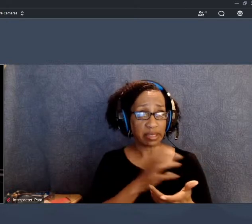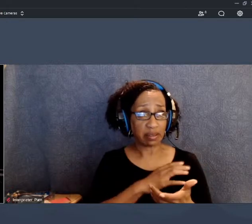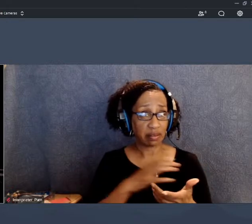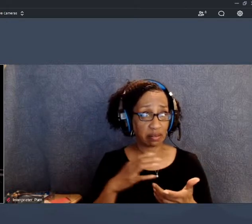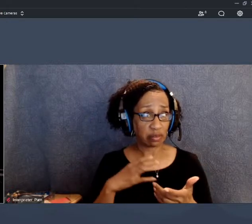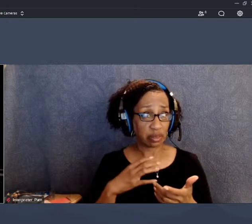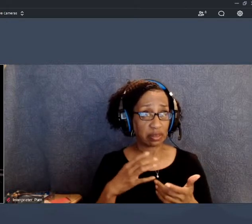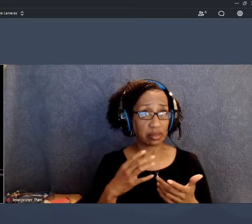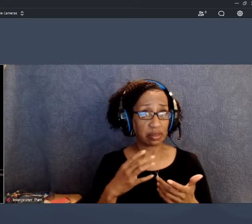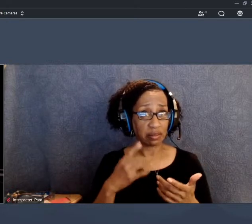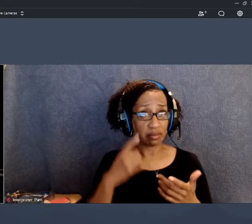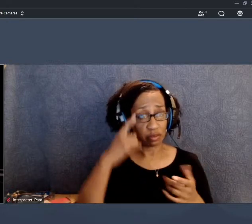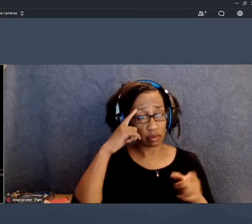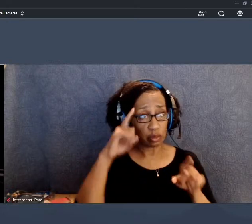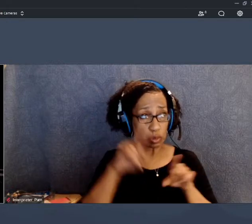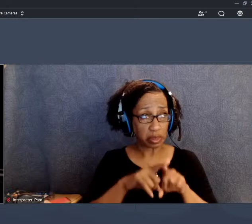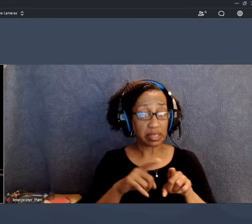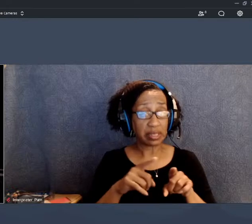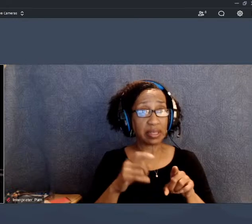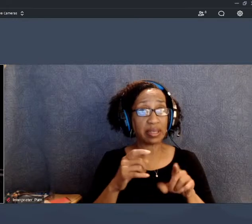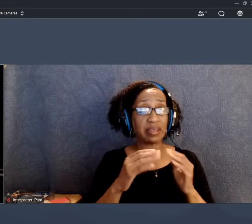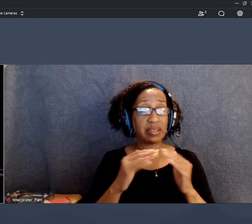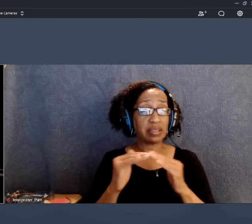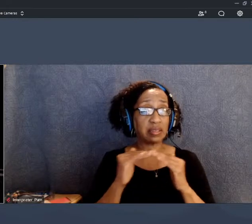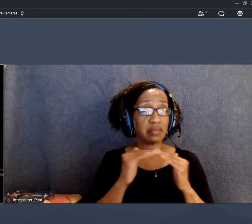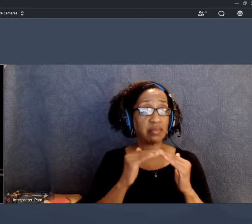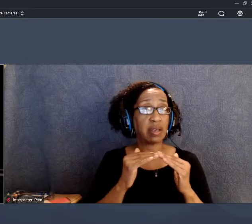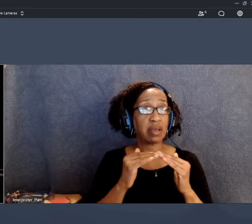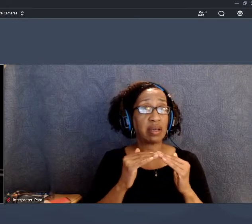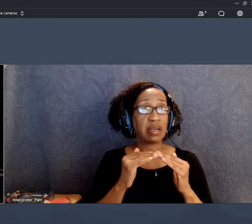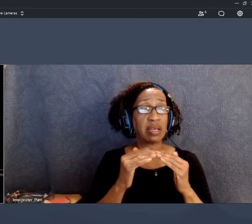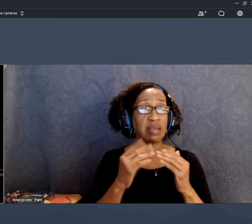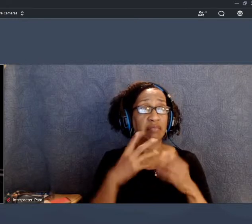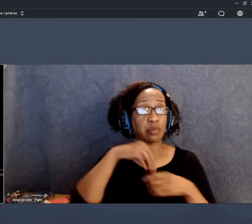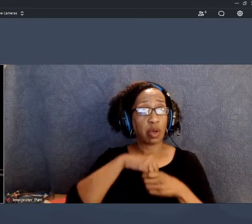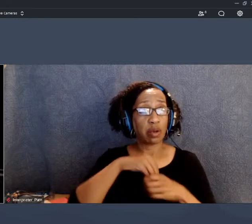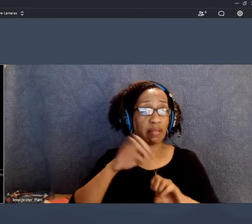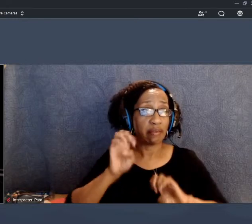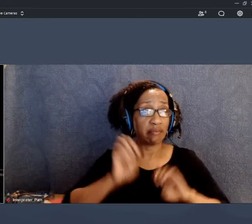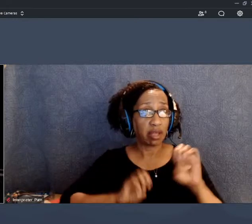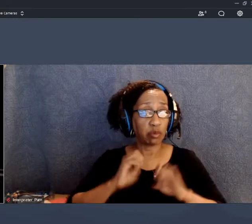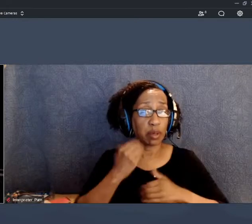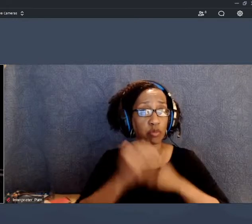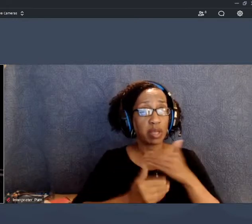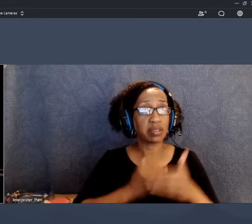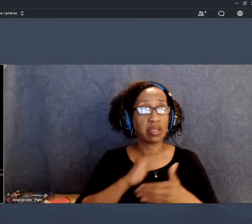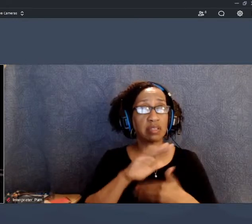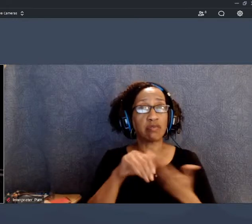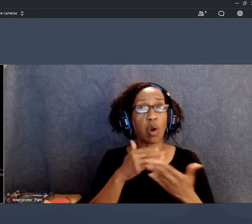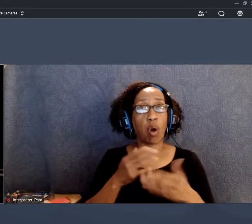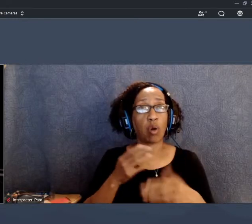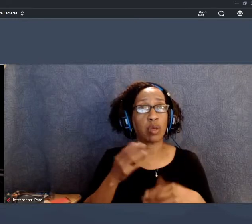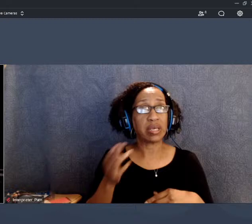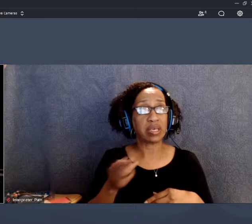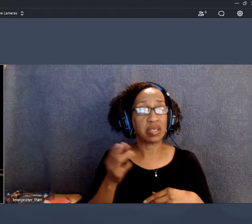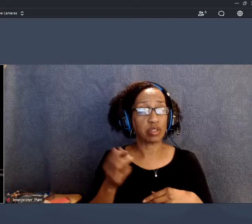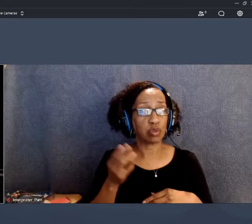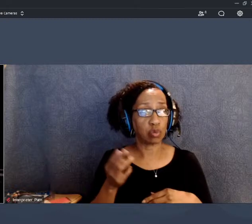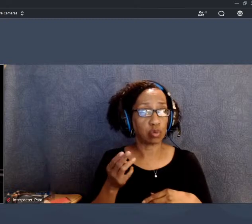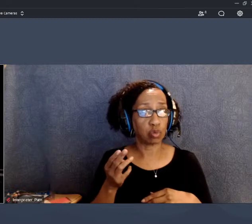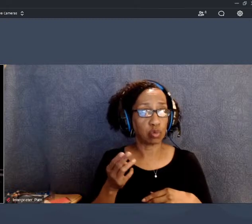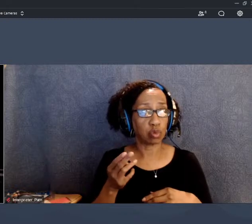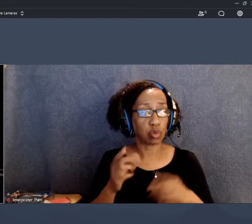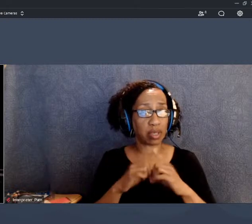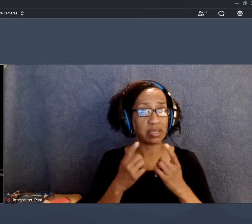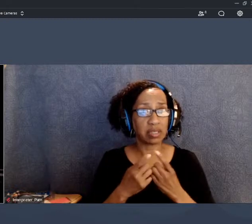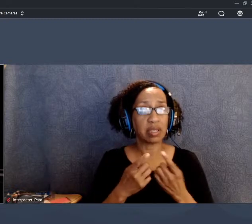fair for this to be a part of the evaluation process for all historic districts, and we'll try to queue it up so it's not all at